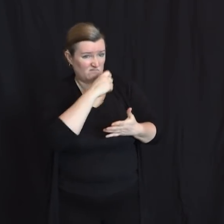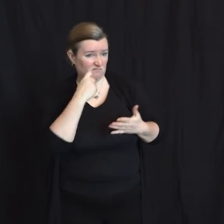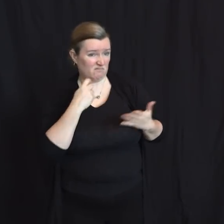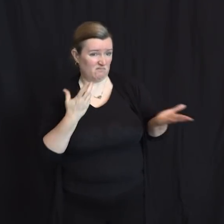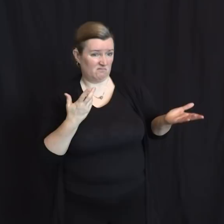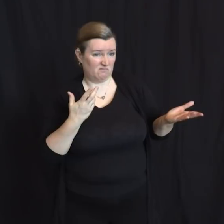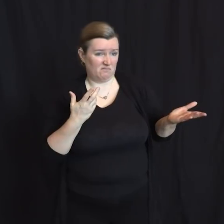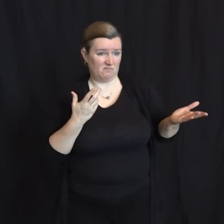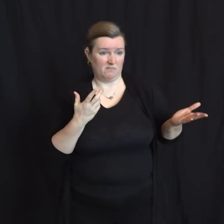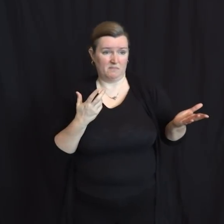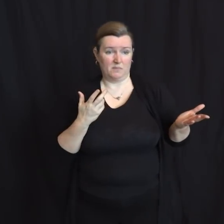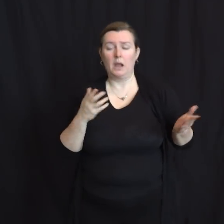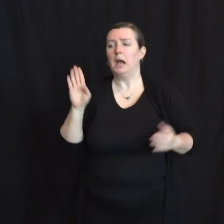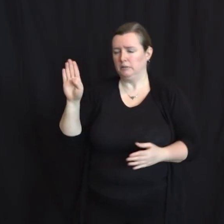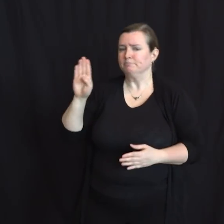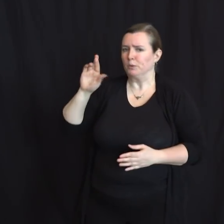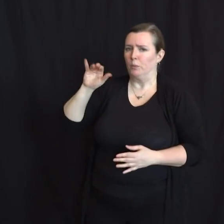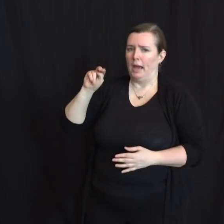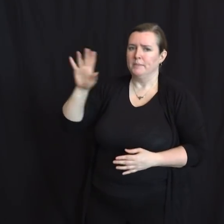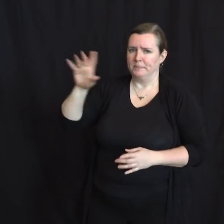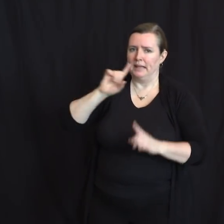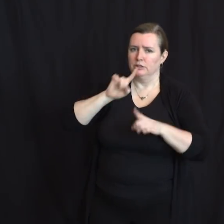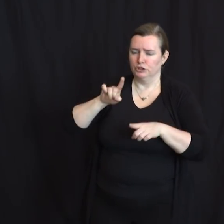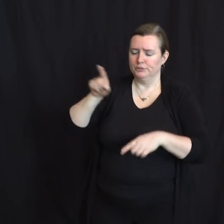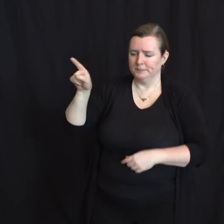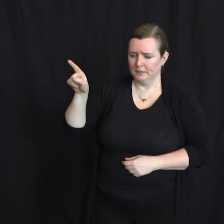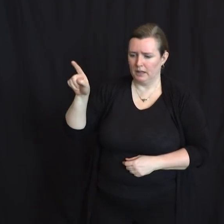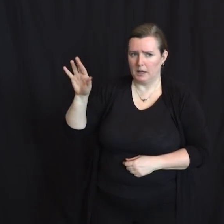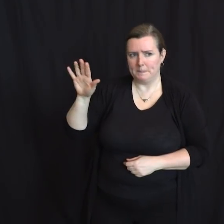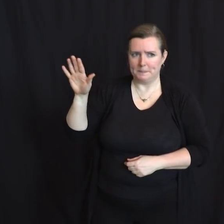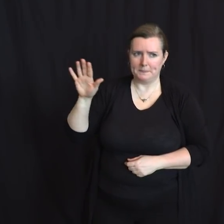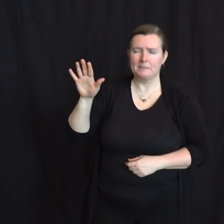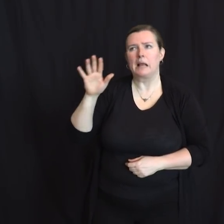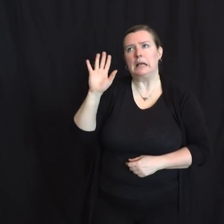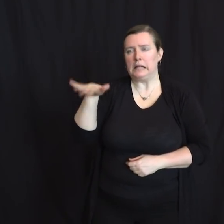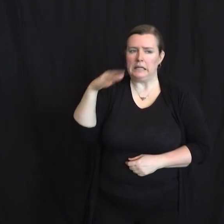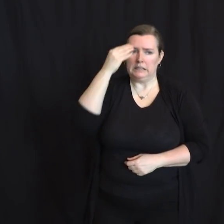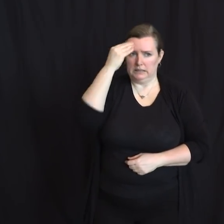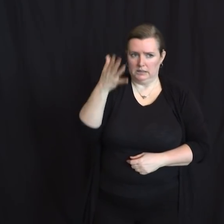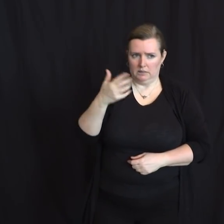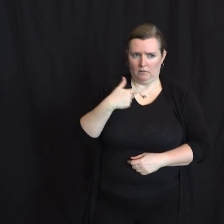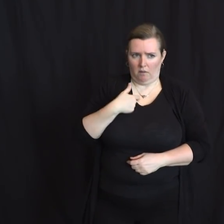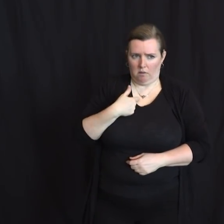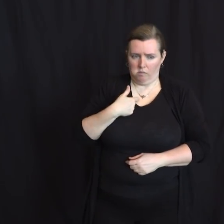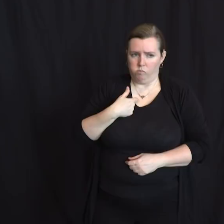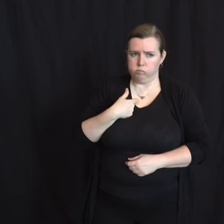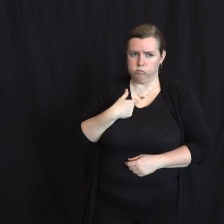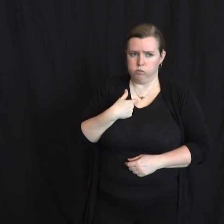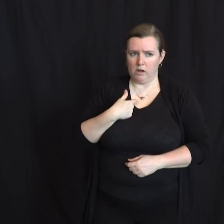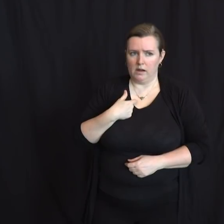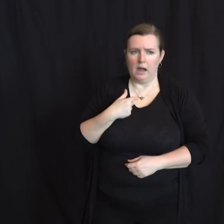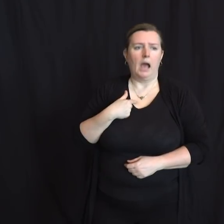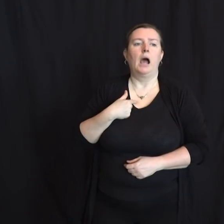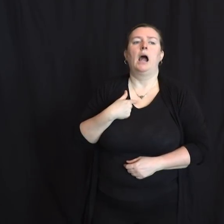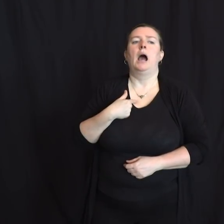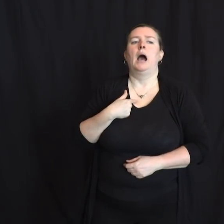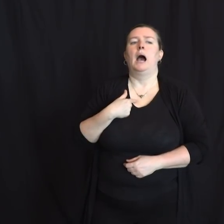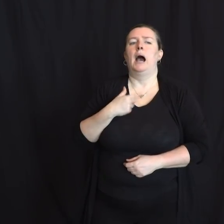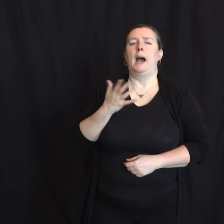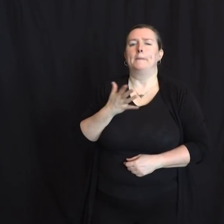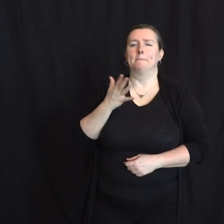I should particularly point out, I'm a physician, I'm an epidemiologist, I'm not a lab guy. So